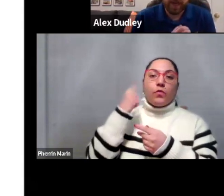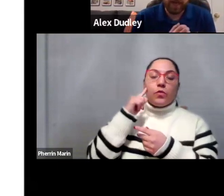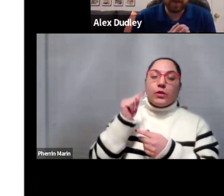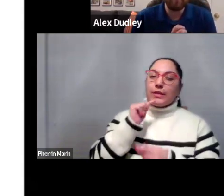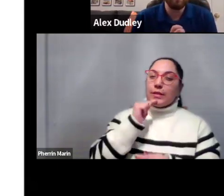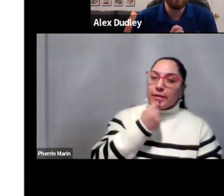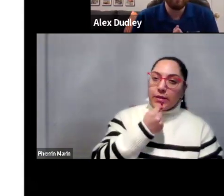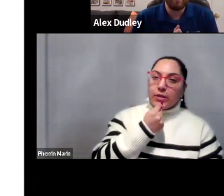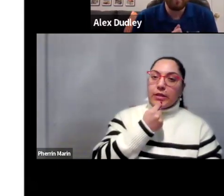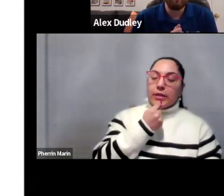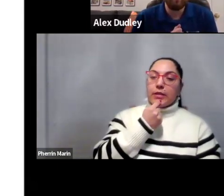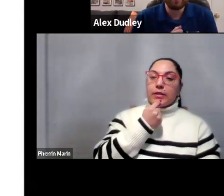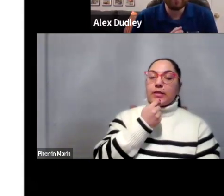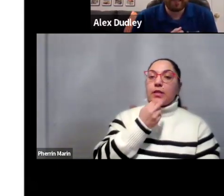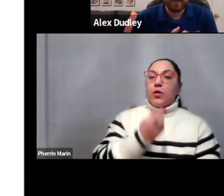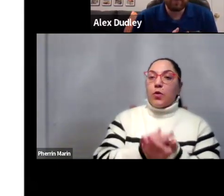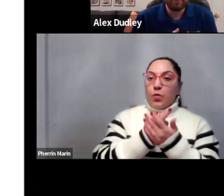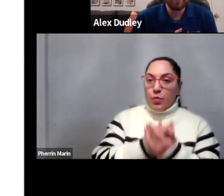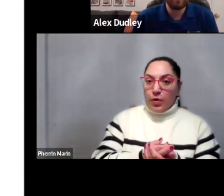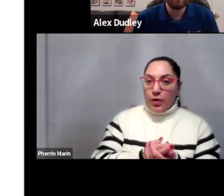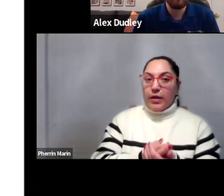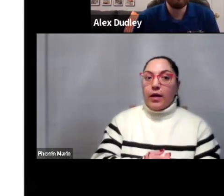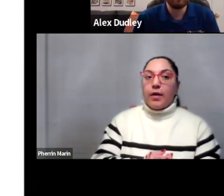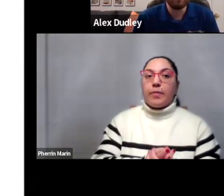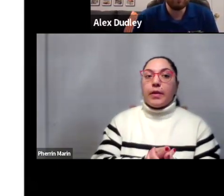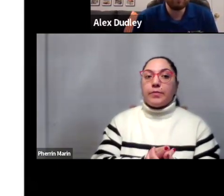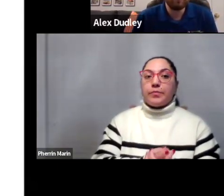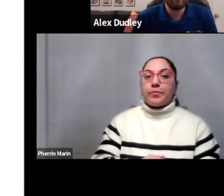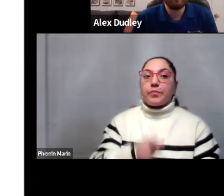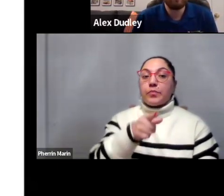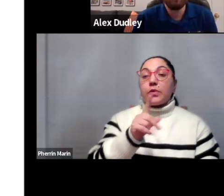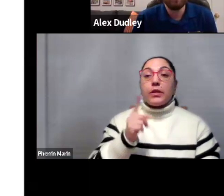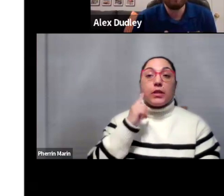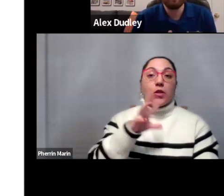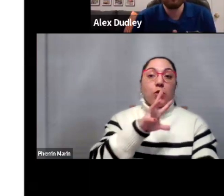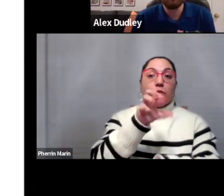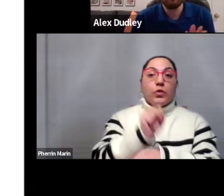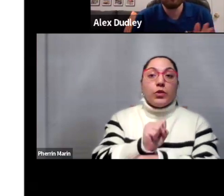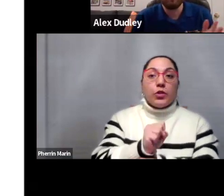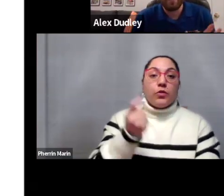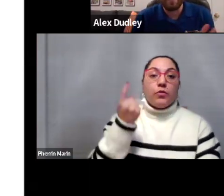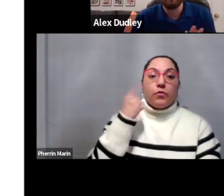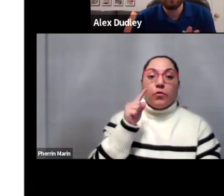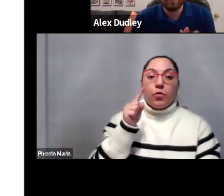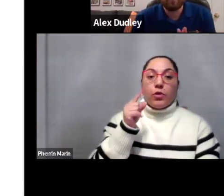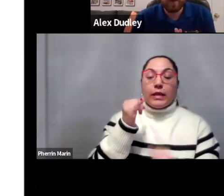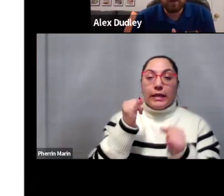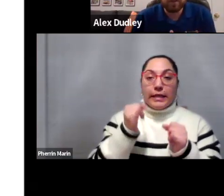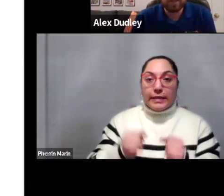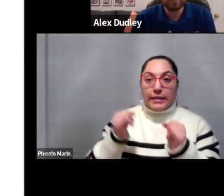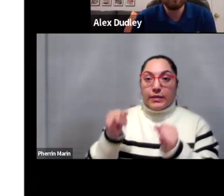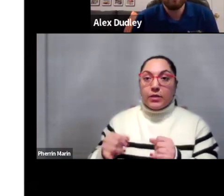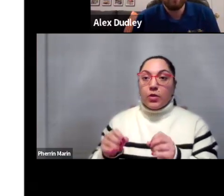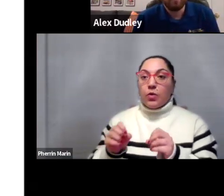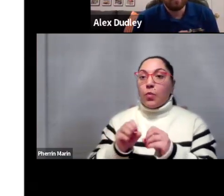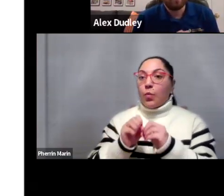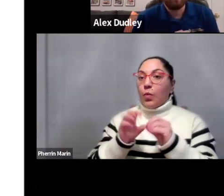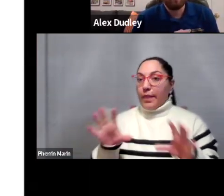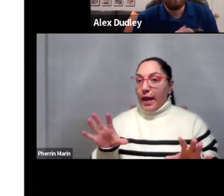residential rehab beds in the county. They are reserved for individuals without stable